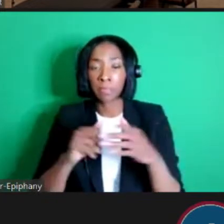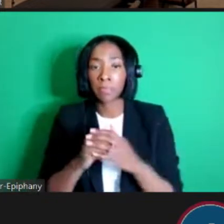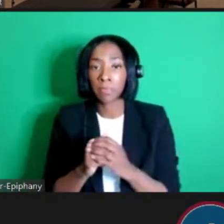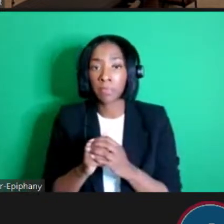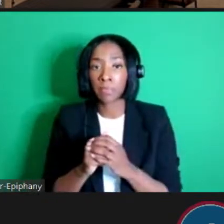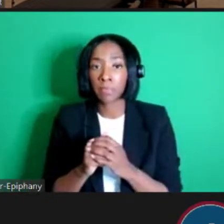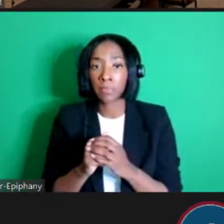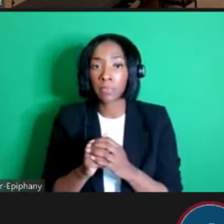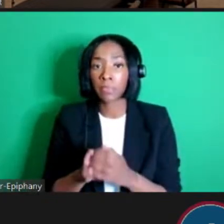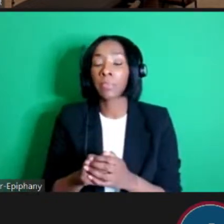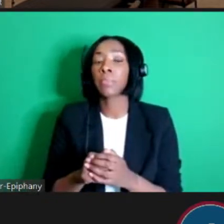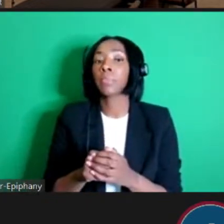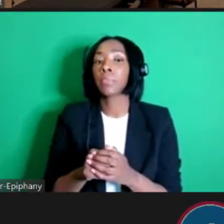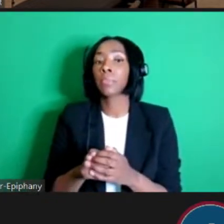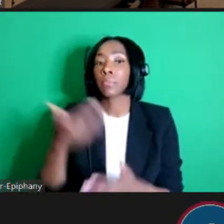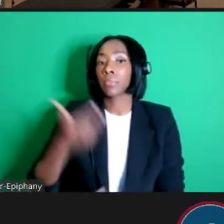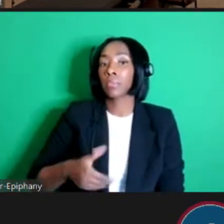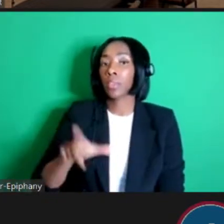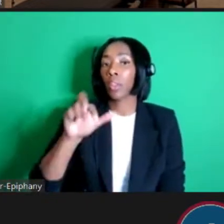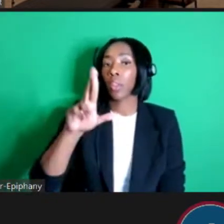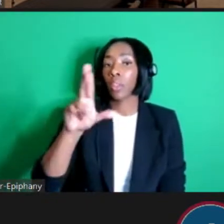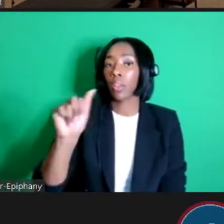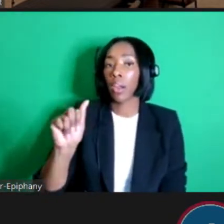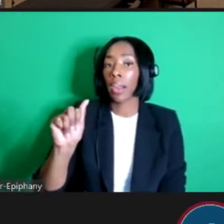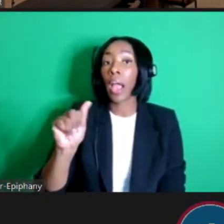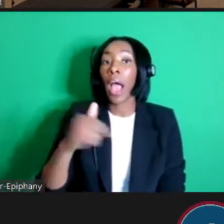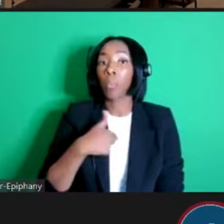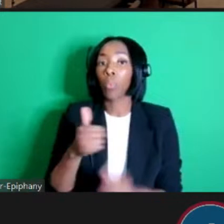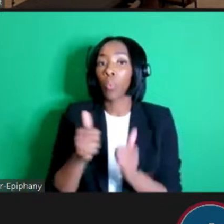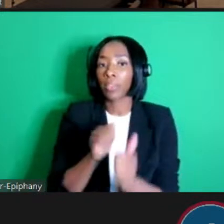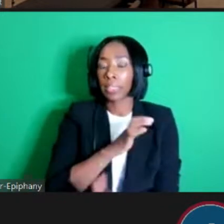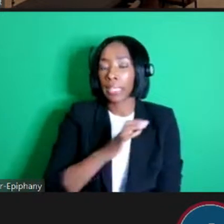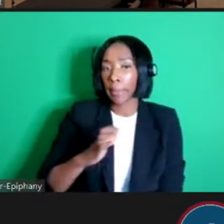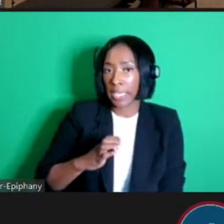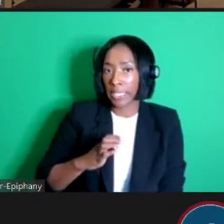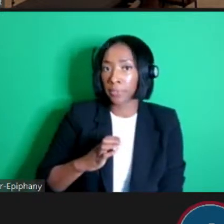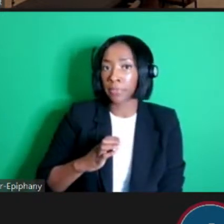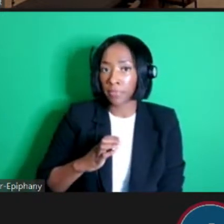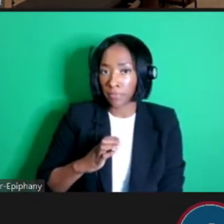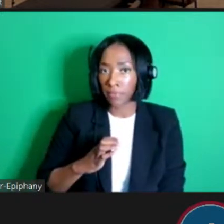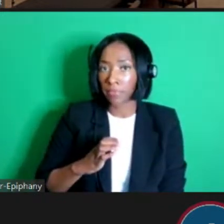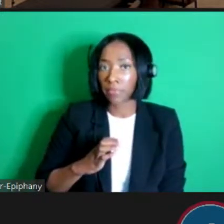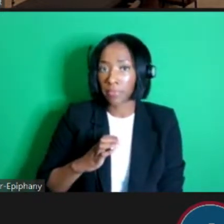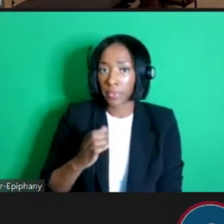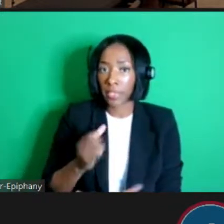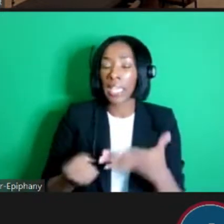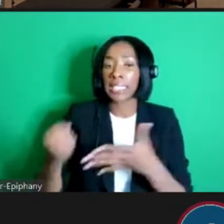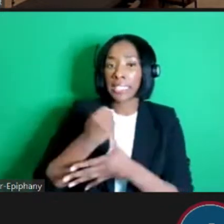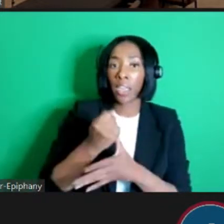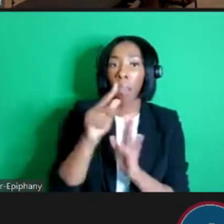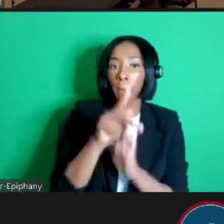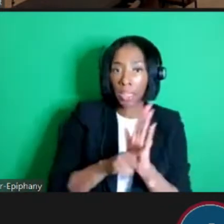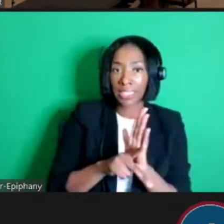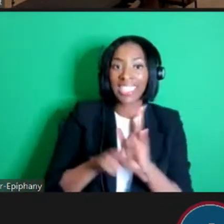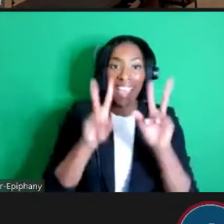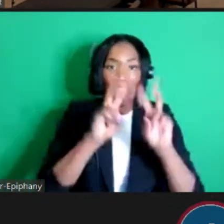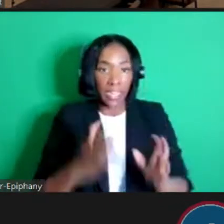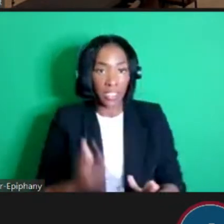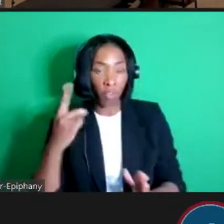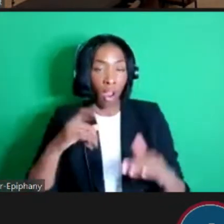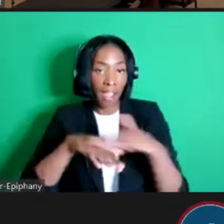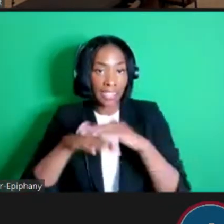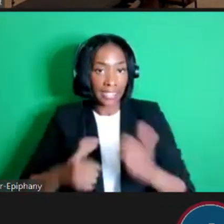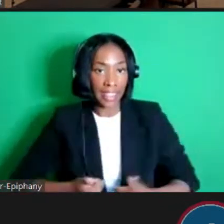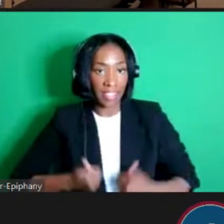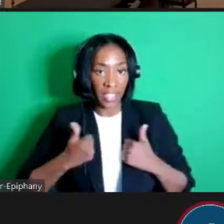Sorry, I'm Laura Saltzman. I am a chairperson for the committee. I'm a senior policy analyst with Access Living.